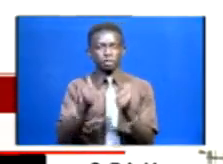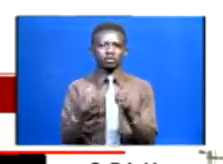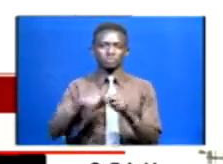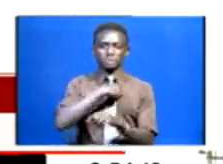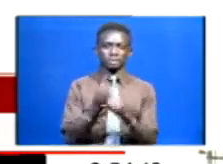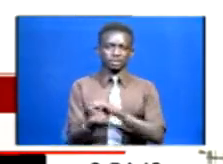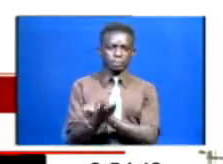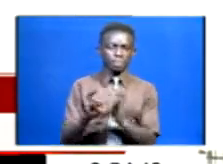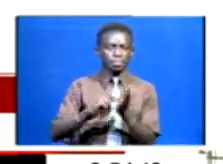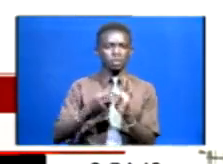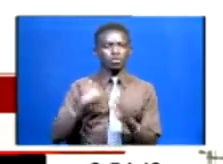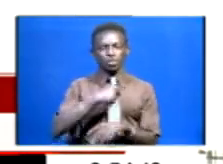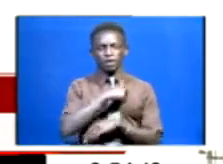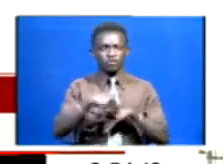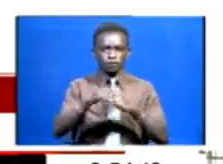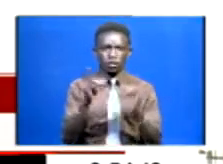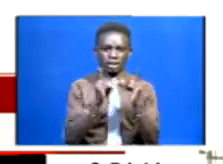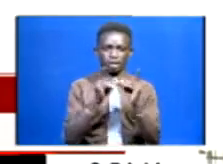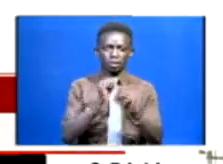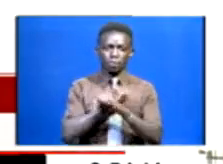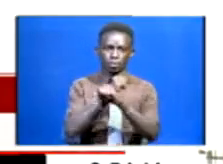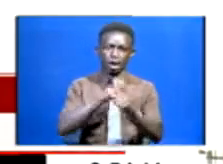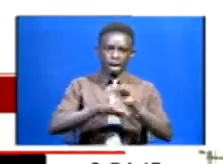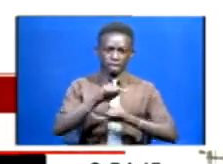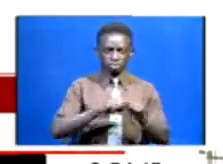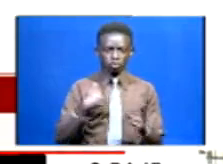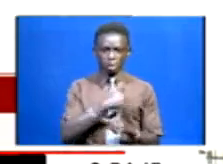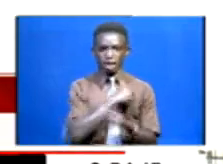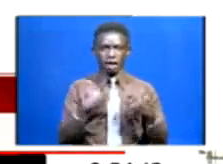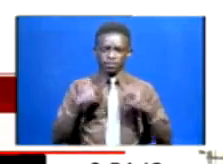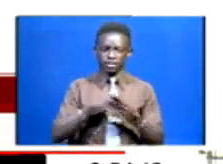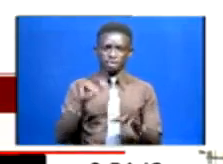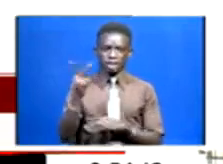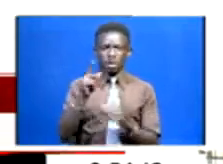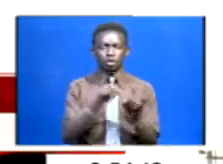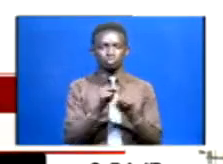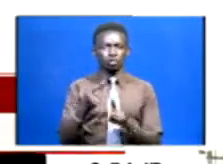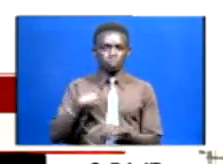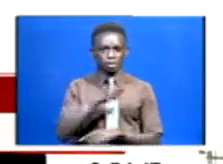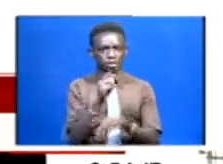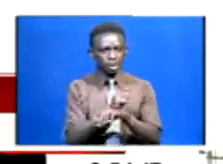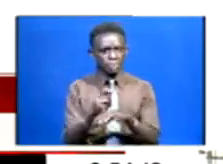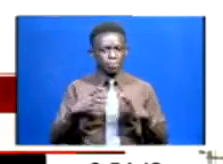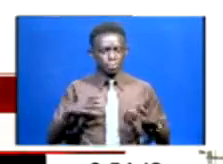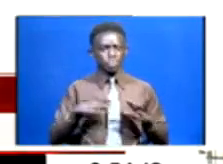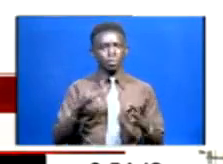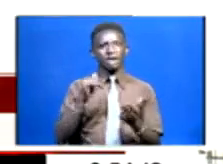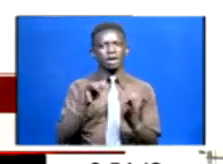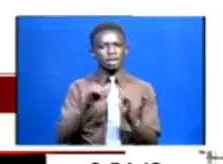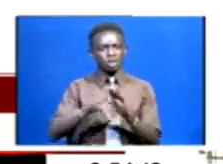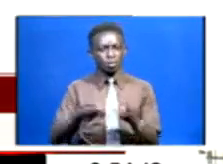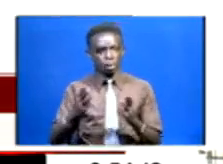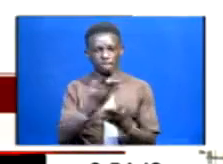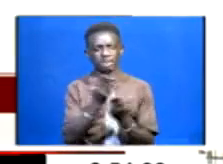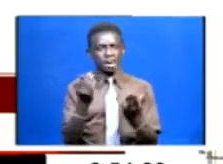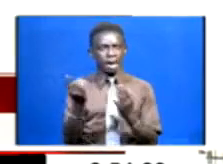the Data Protection Act that we have in Kenya. Then again, also, we try to train people in a way that at the end of the day, they can be able to do it right. We have so many